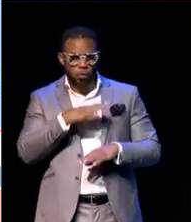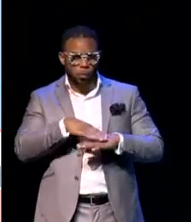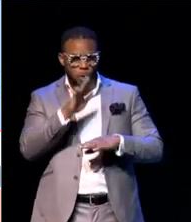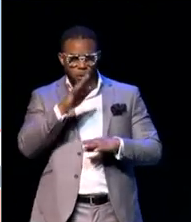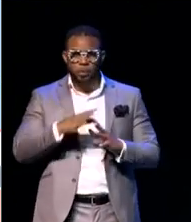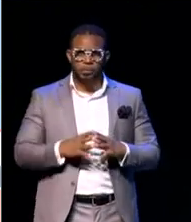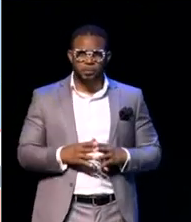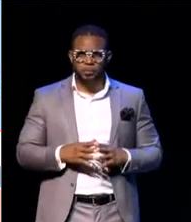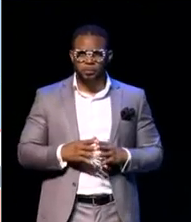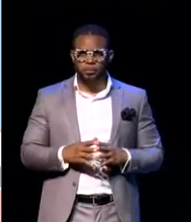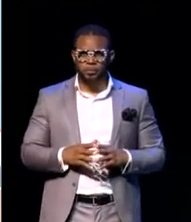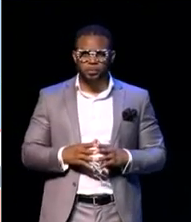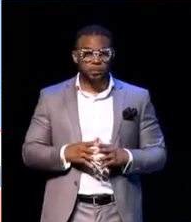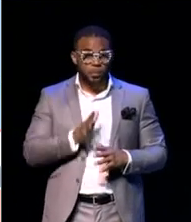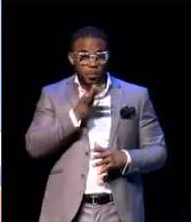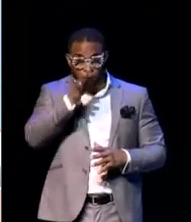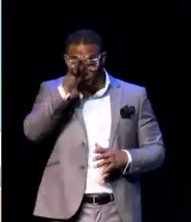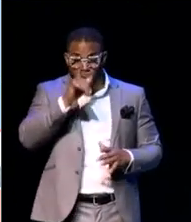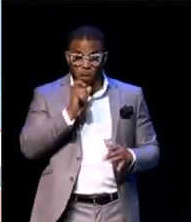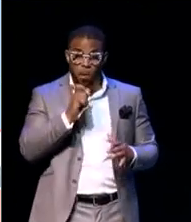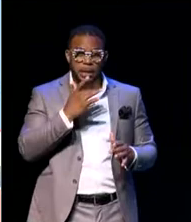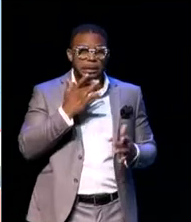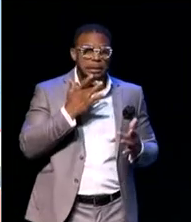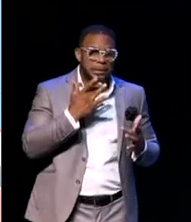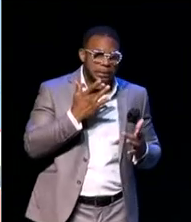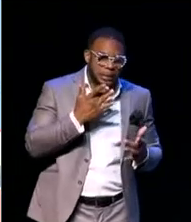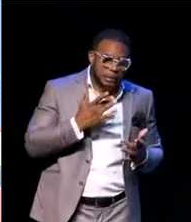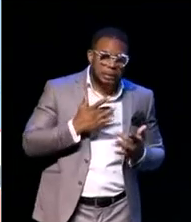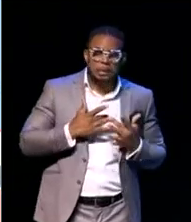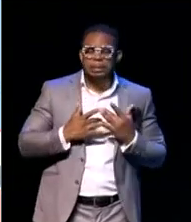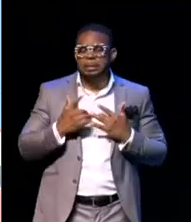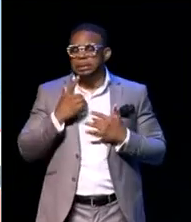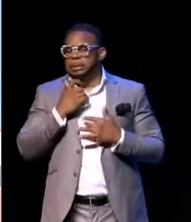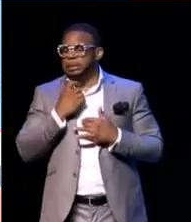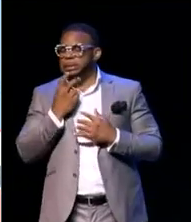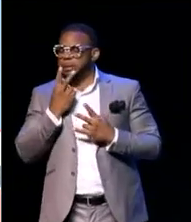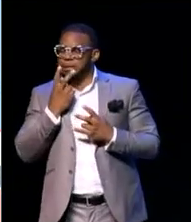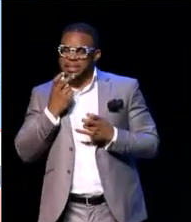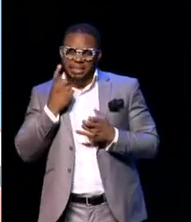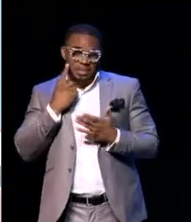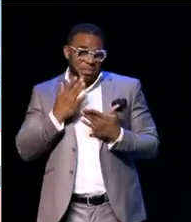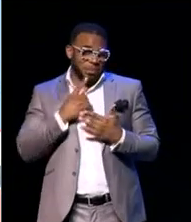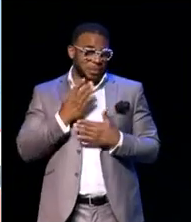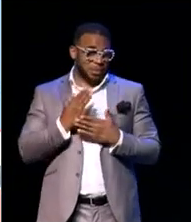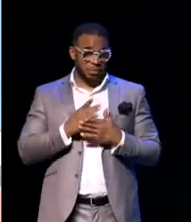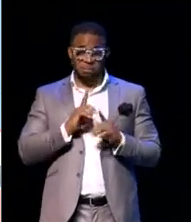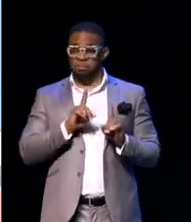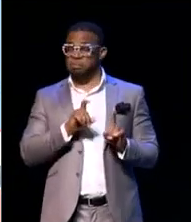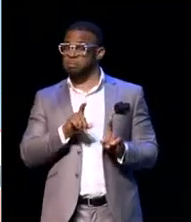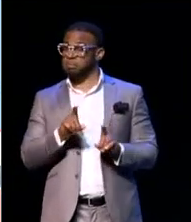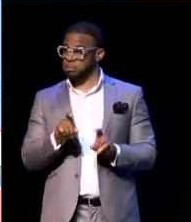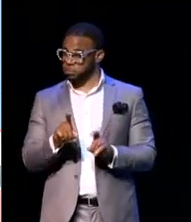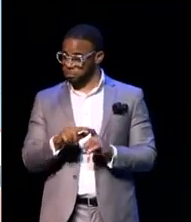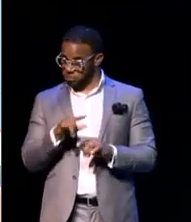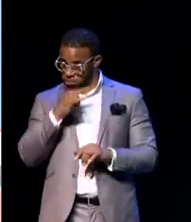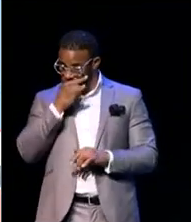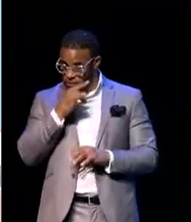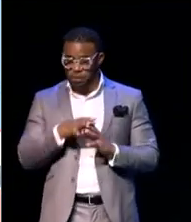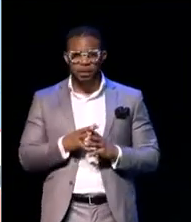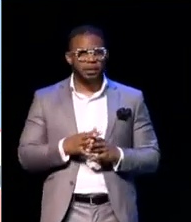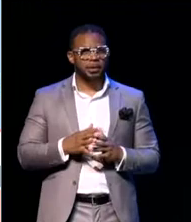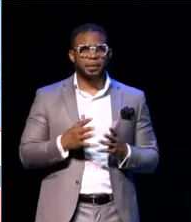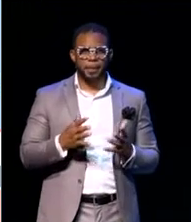and over, and the parents who are reluctant because they think that this may be some experimentation on their